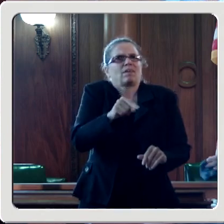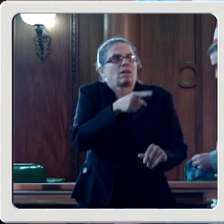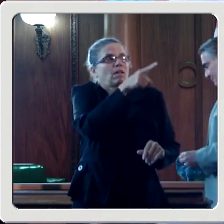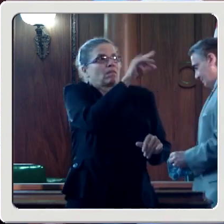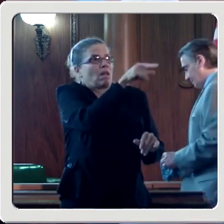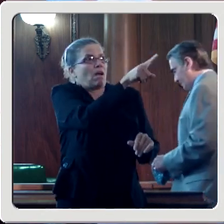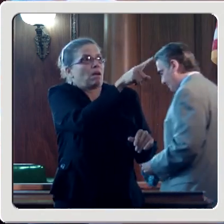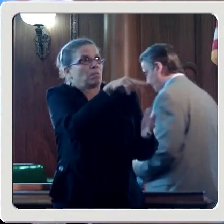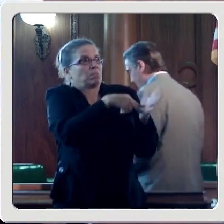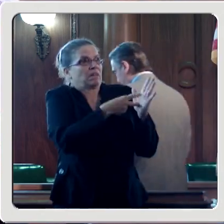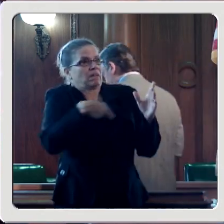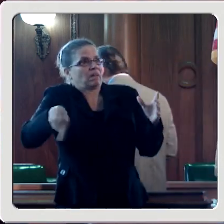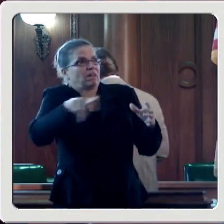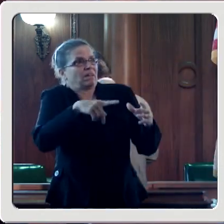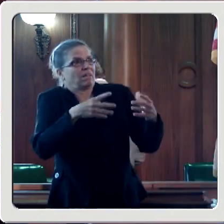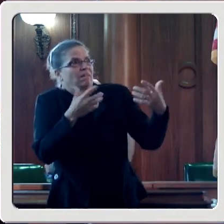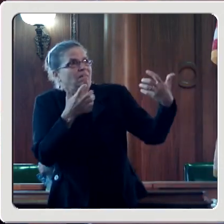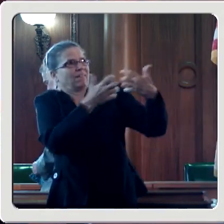this.